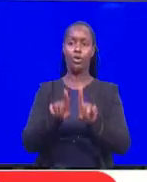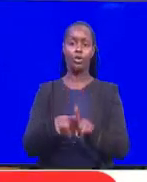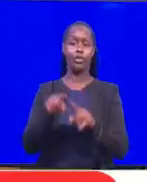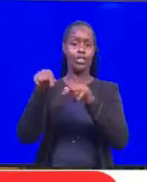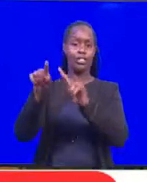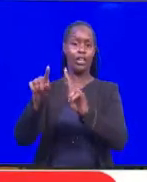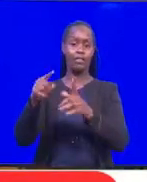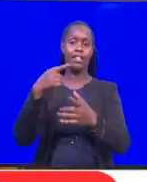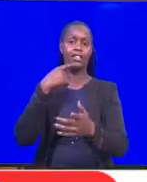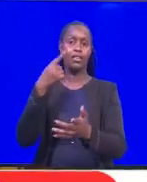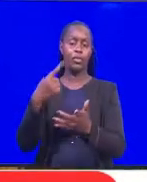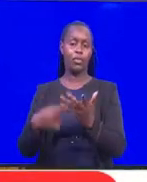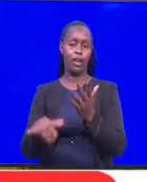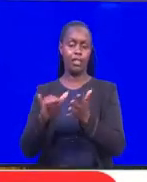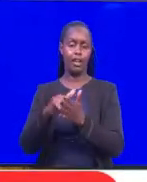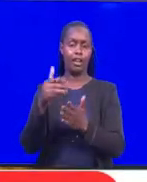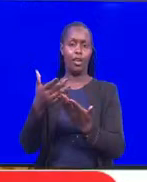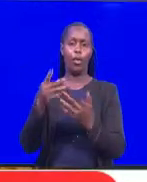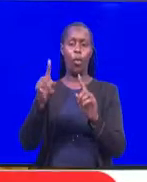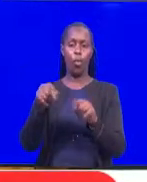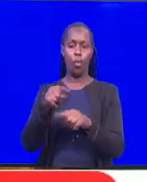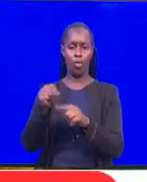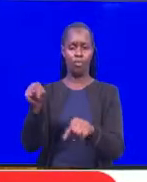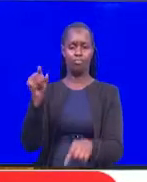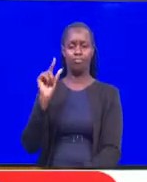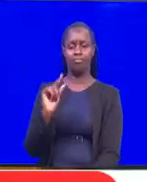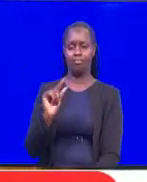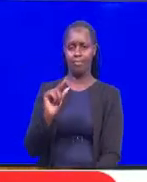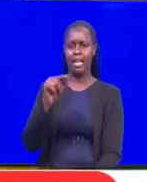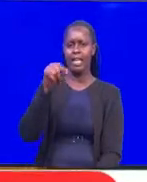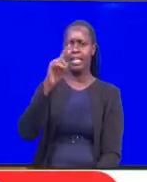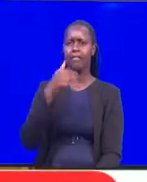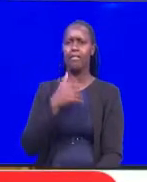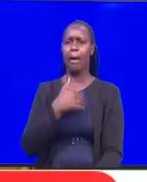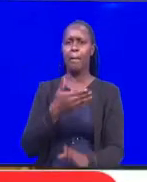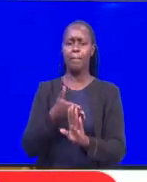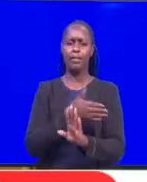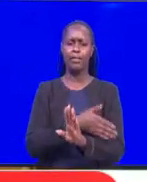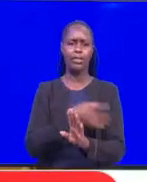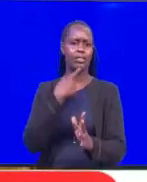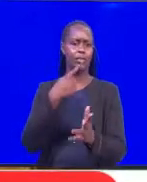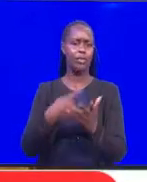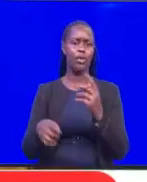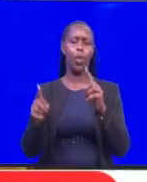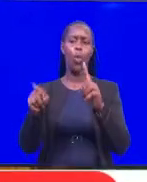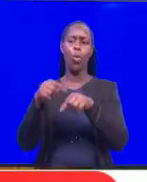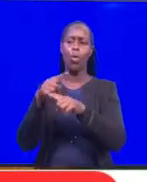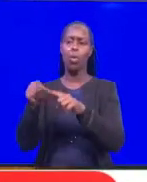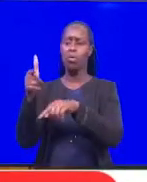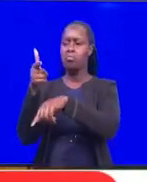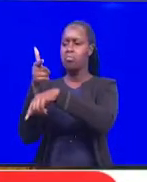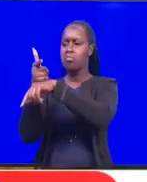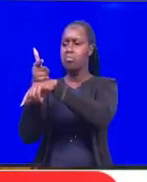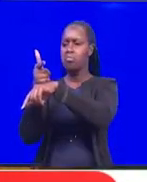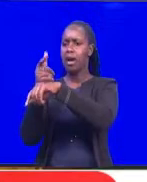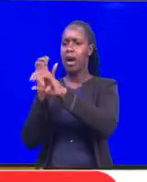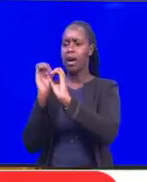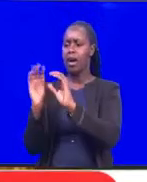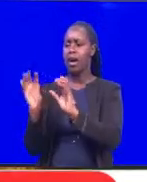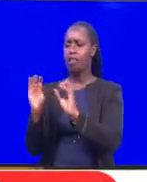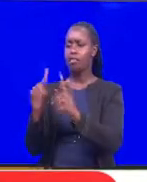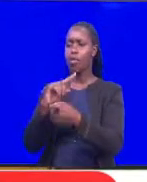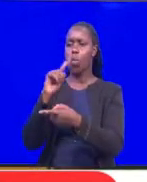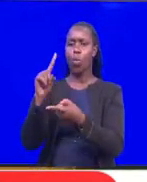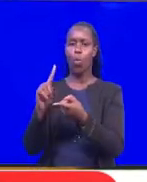was wrong. The governor had a change of tune regarding Nairobi residents recording badly behaved county enforcement officers, especially those